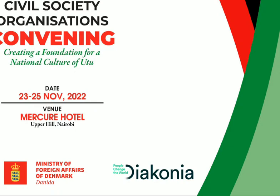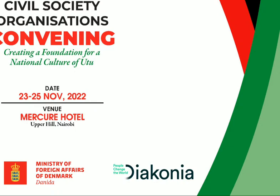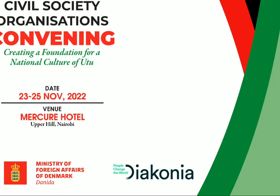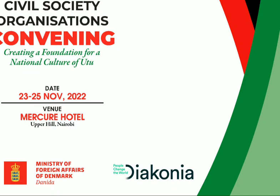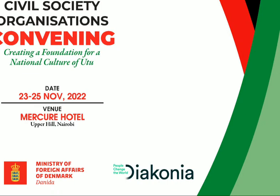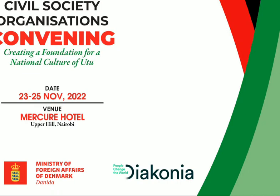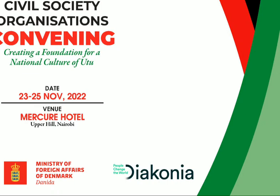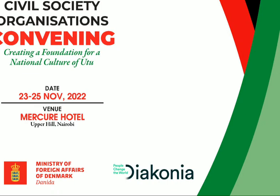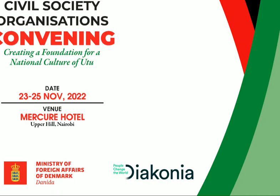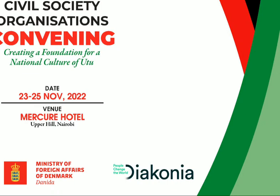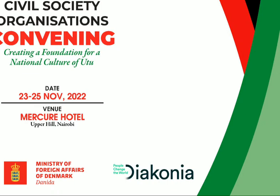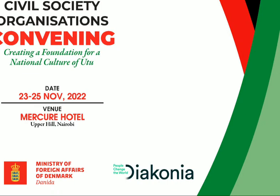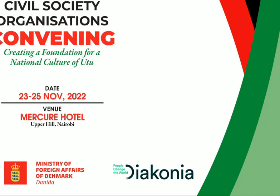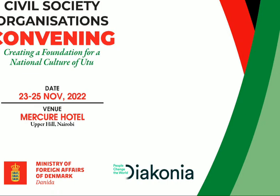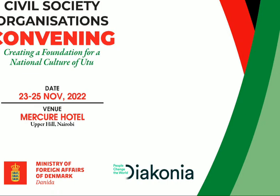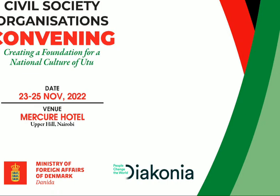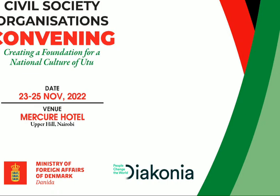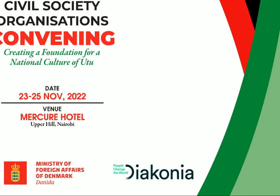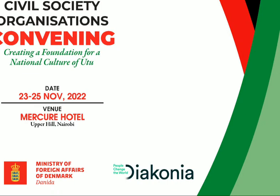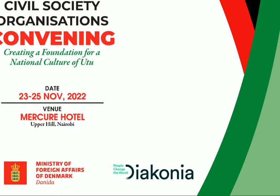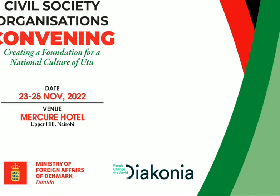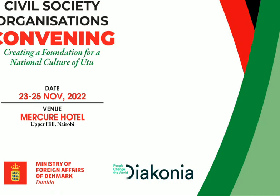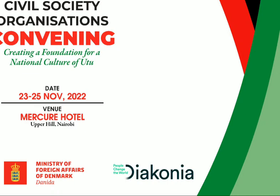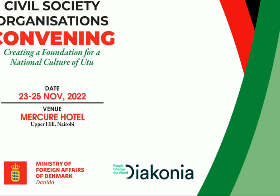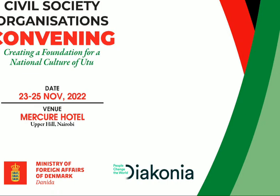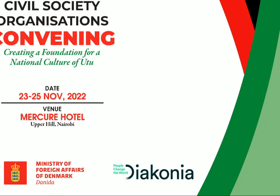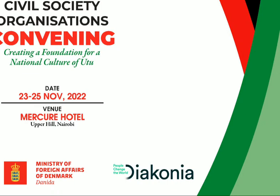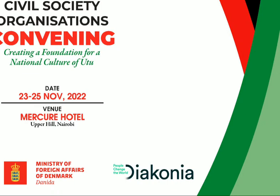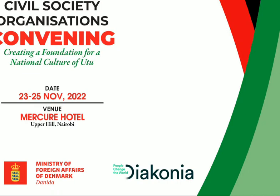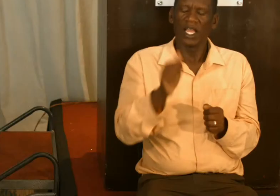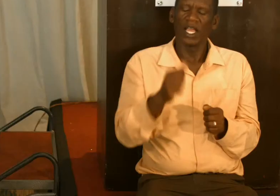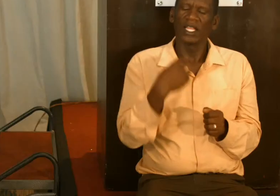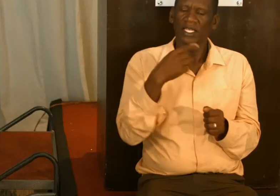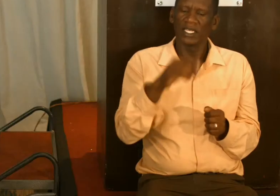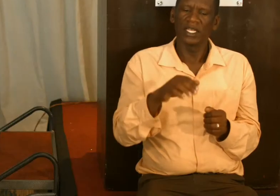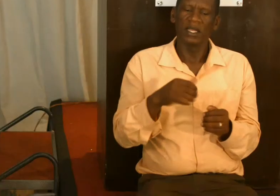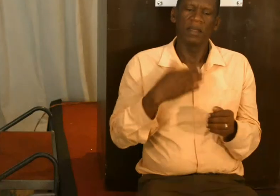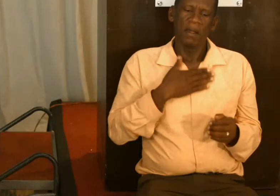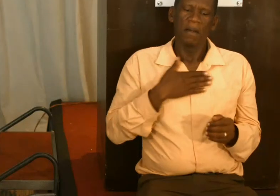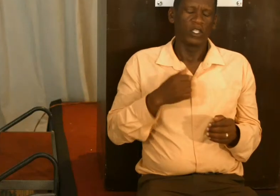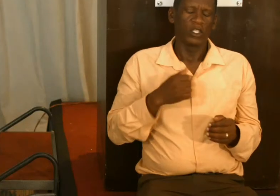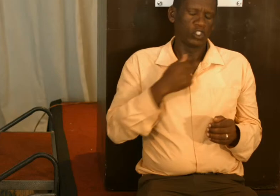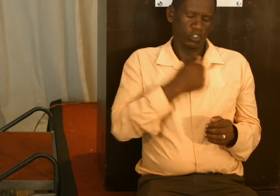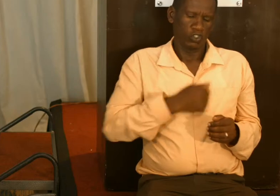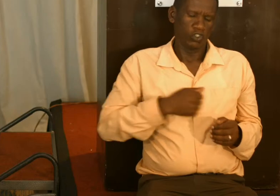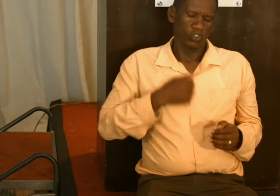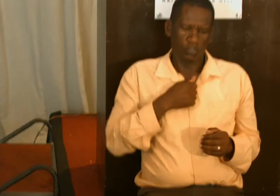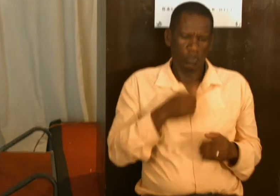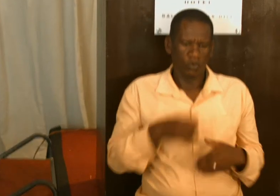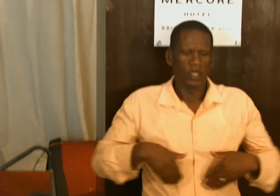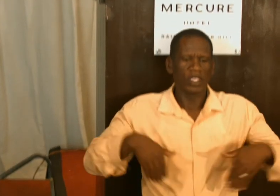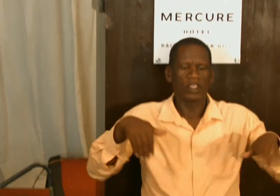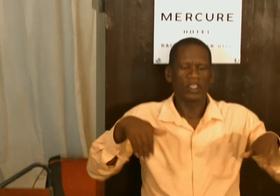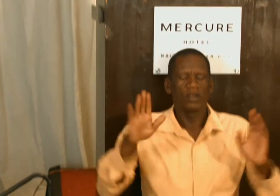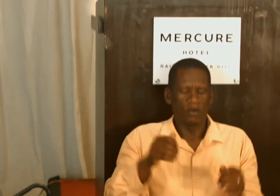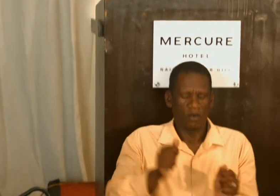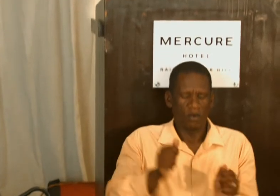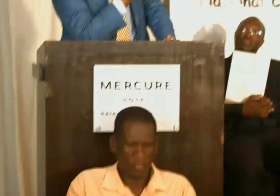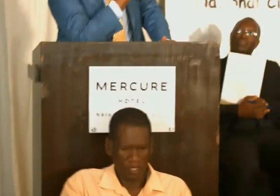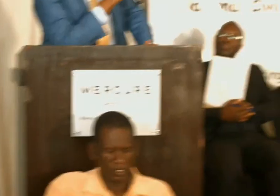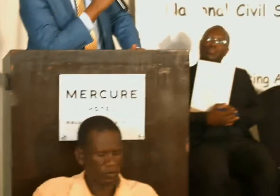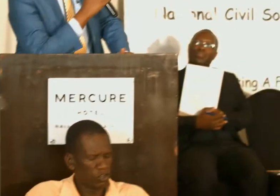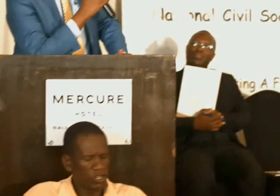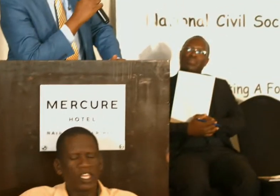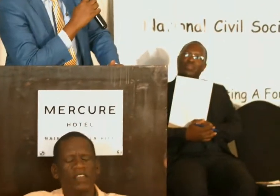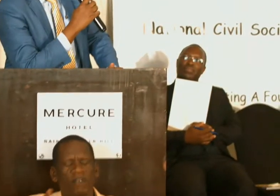better so I would start with Shayla and tell you please we are sorry you're giving up on us but please don't